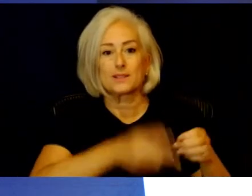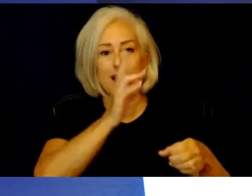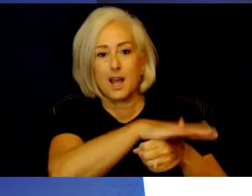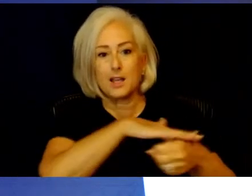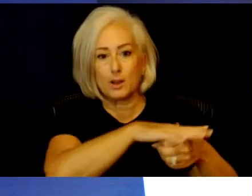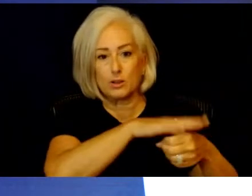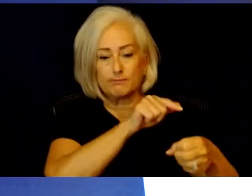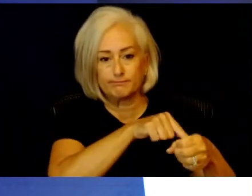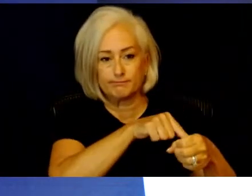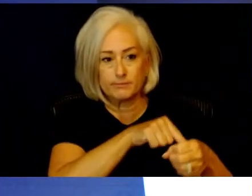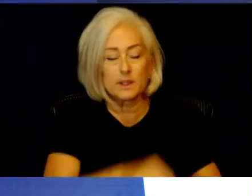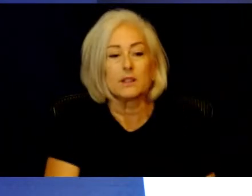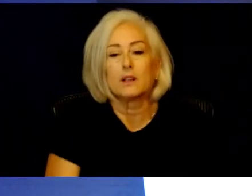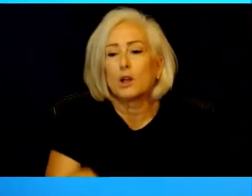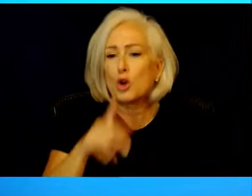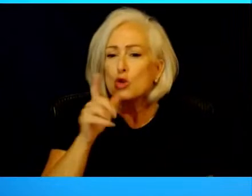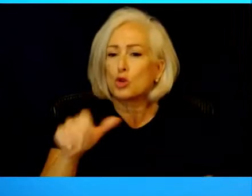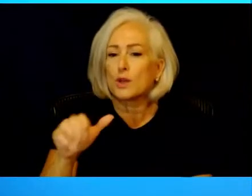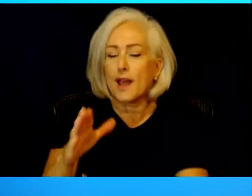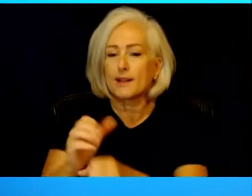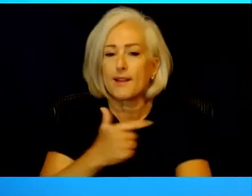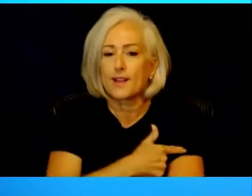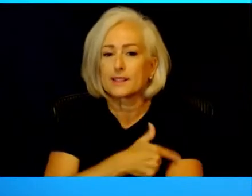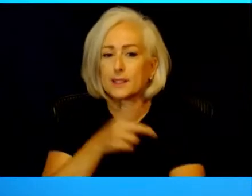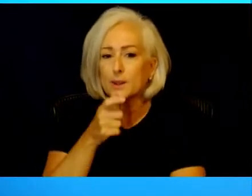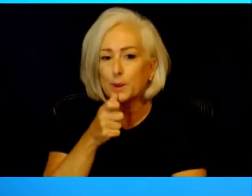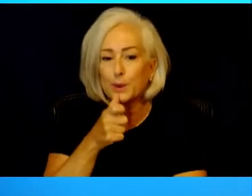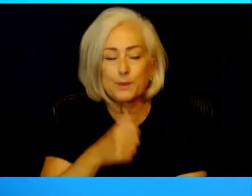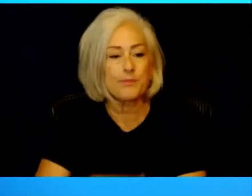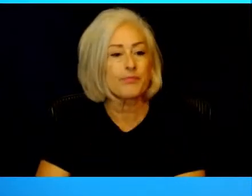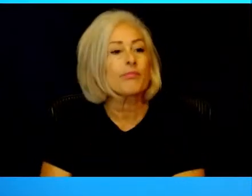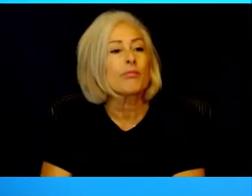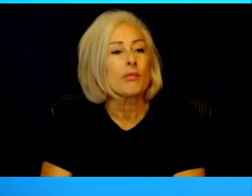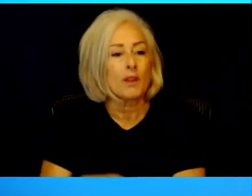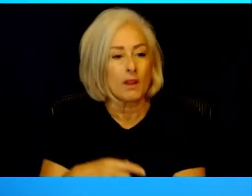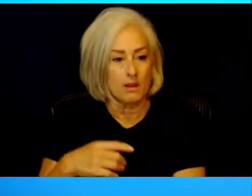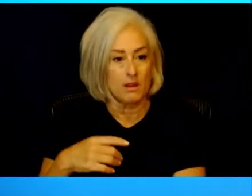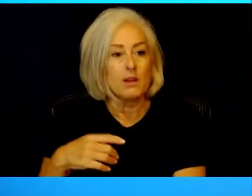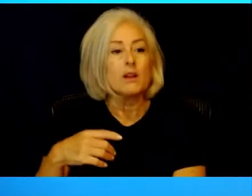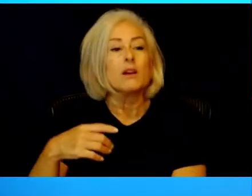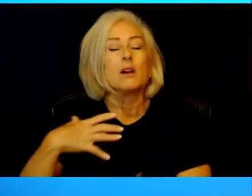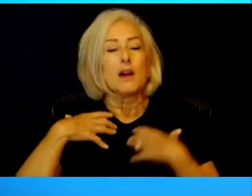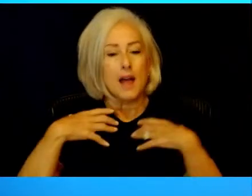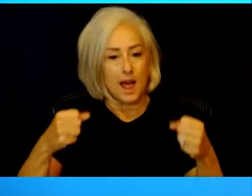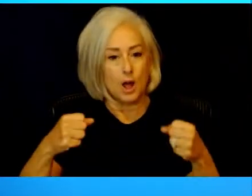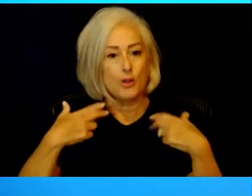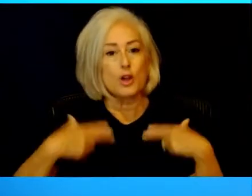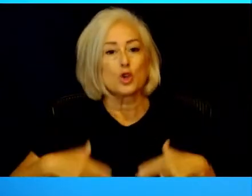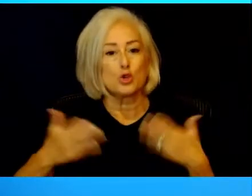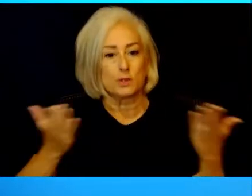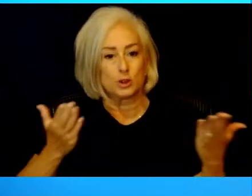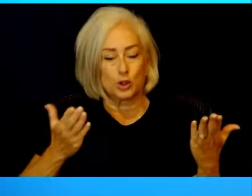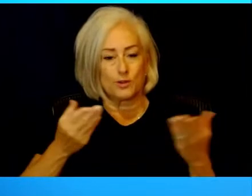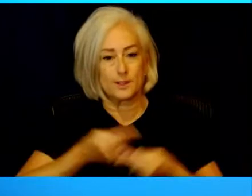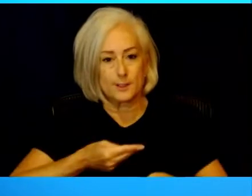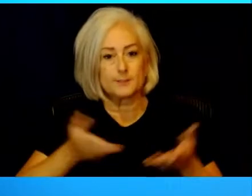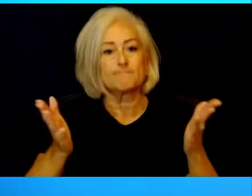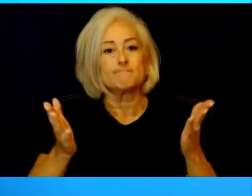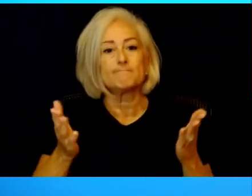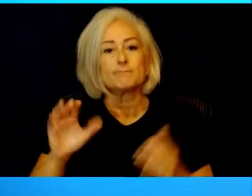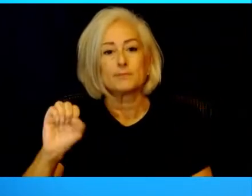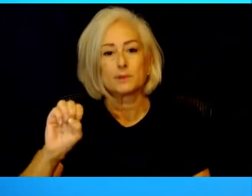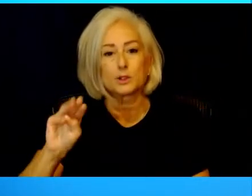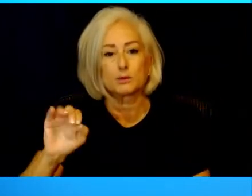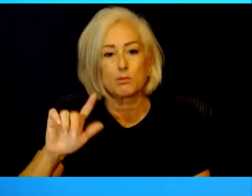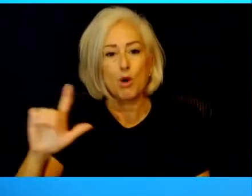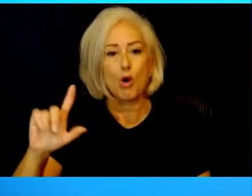get them? Yeah, so right now I believe Health and Human Services are the main people who are distributing the current smallpox vaccines. Again,